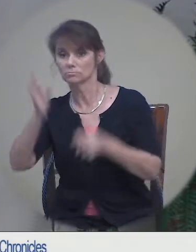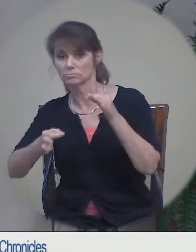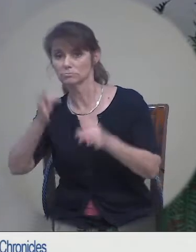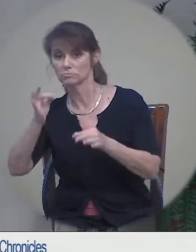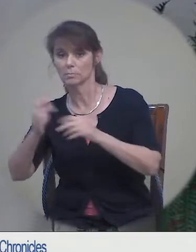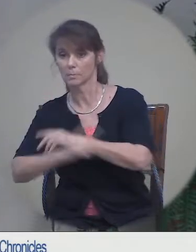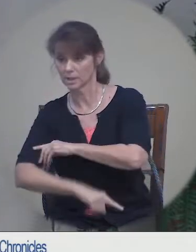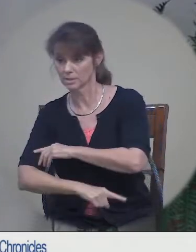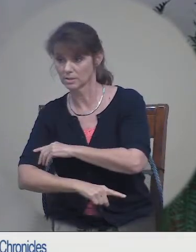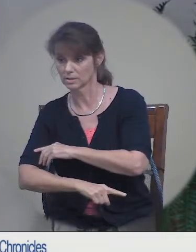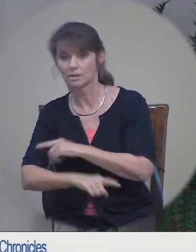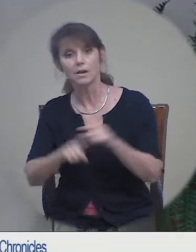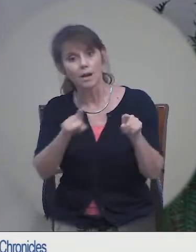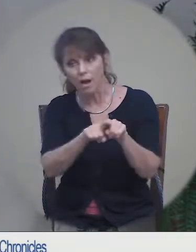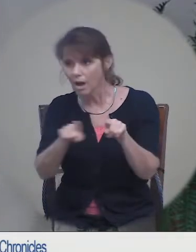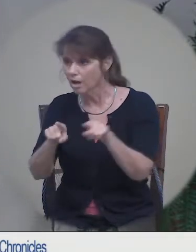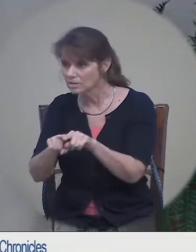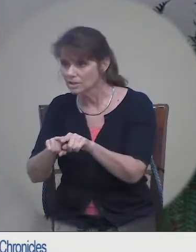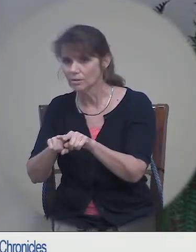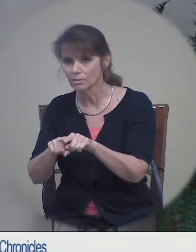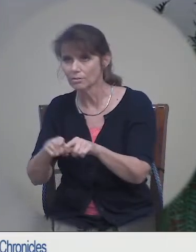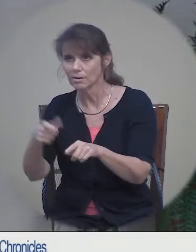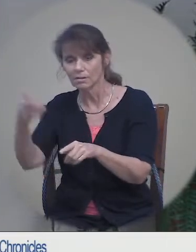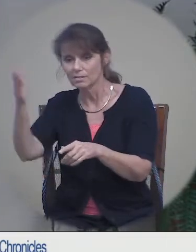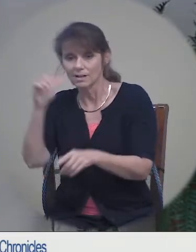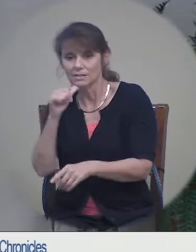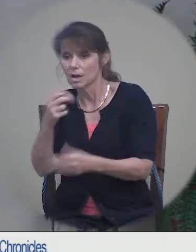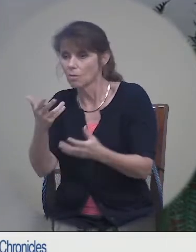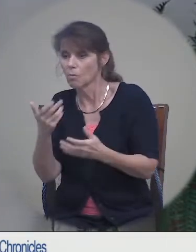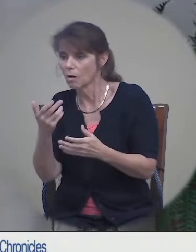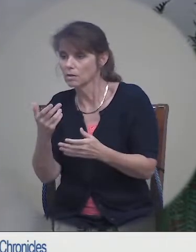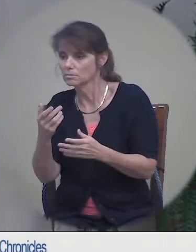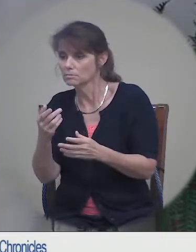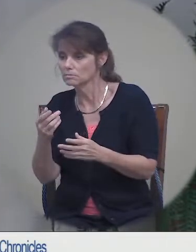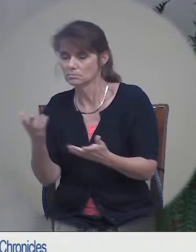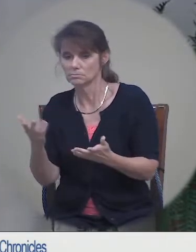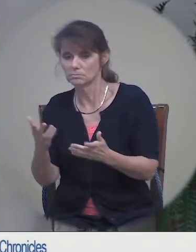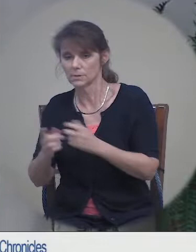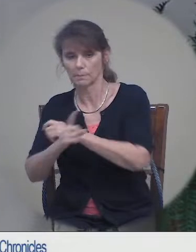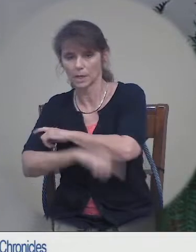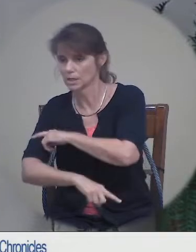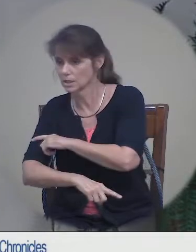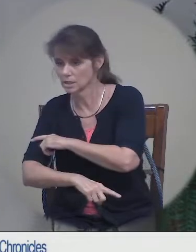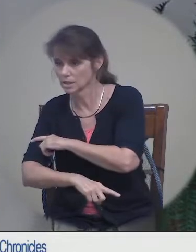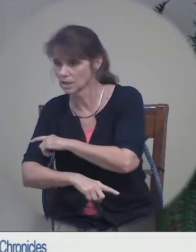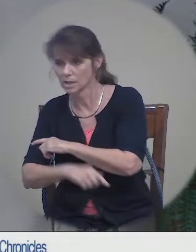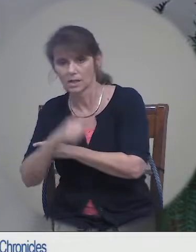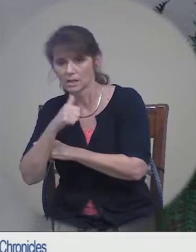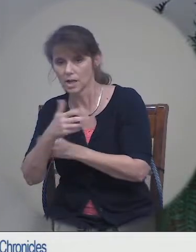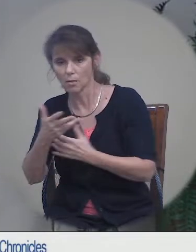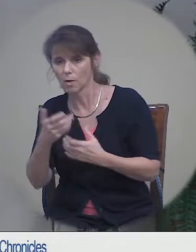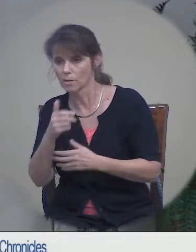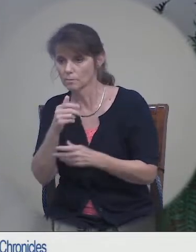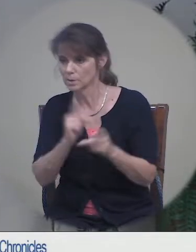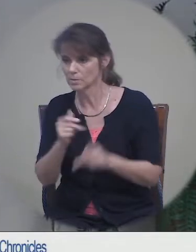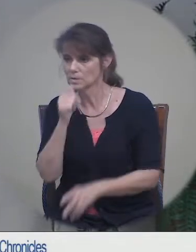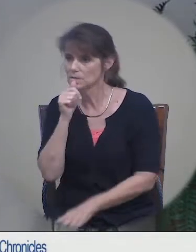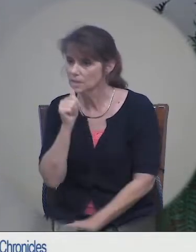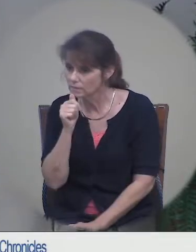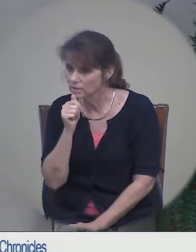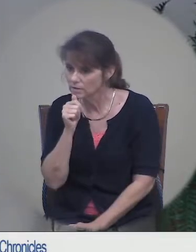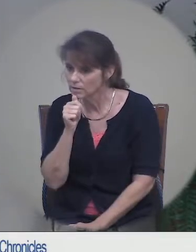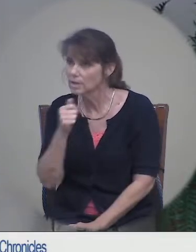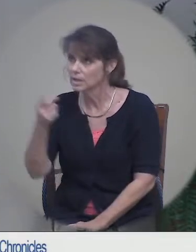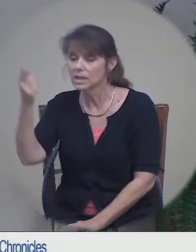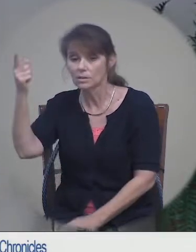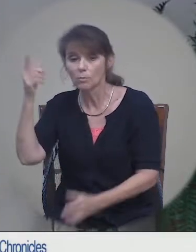as well. God doesn't want to send judgment on his people. God doesn't want his people to suffer. The fact is, God wants to